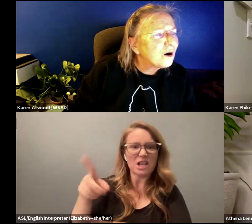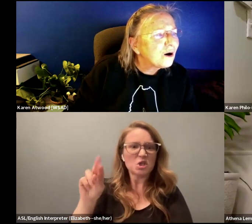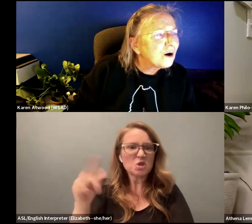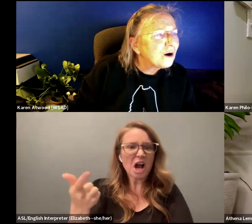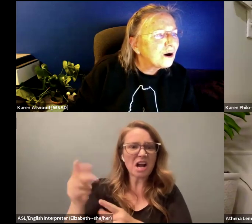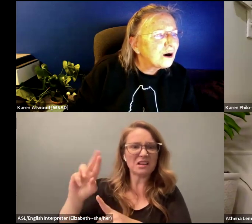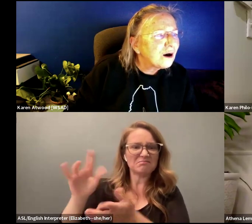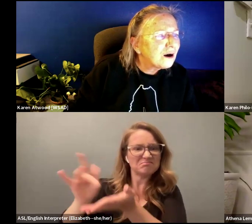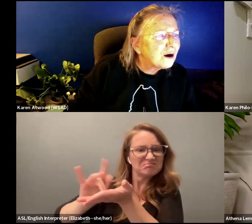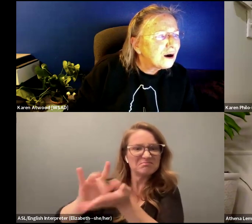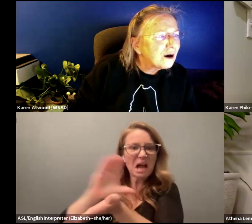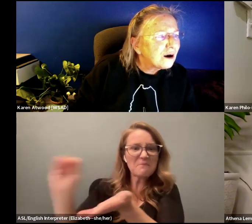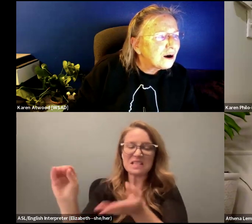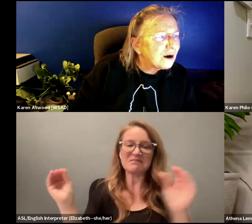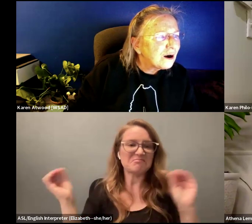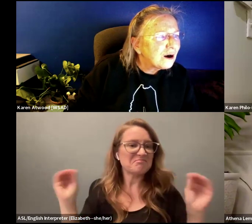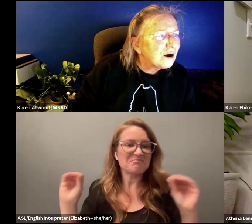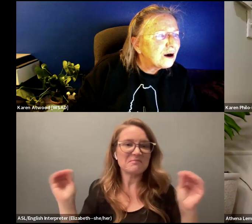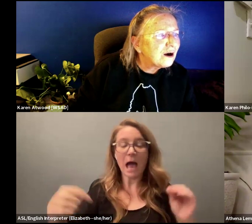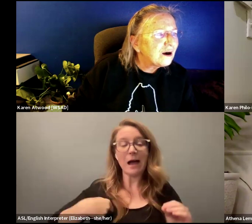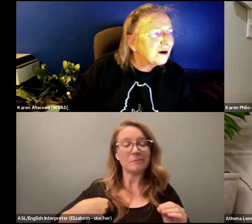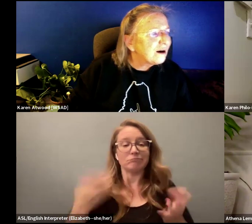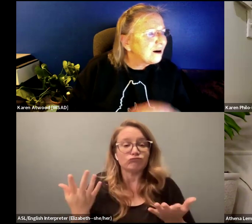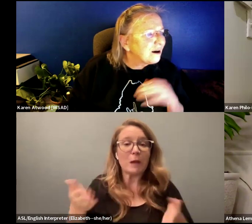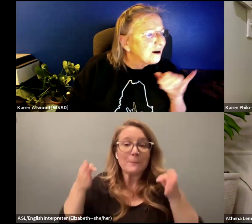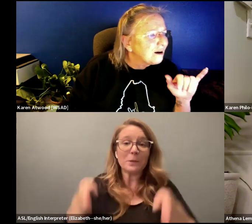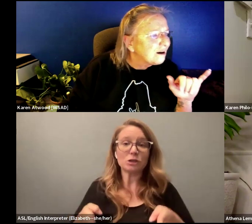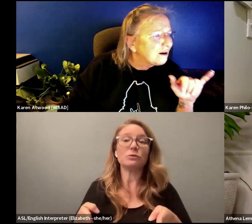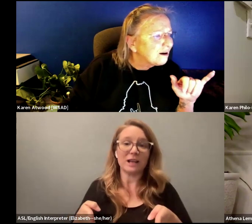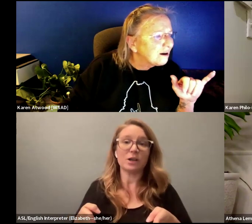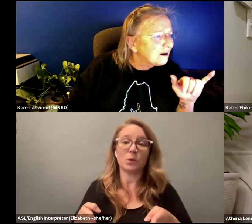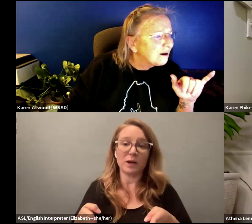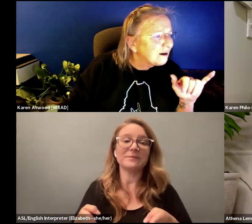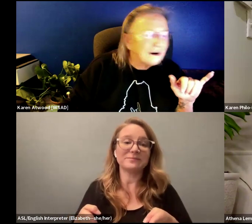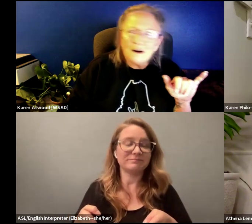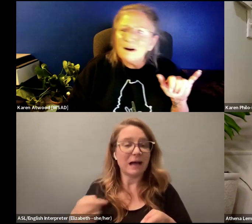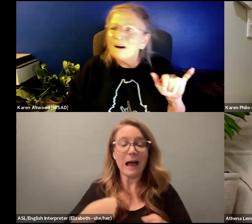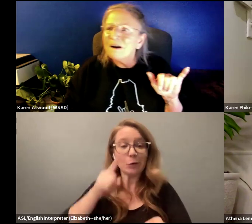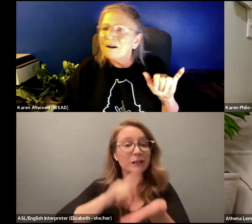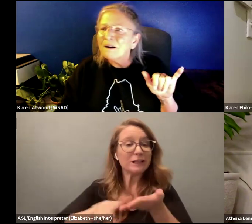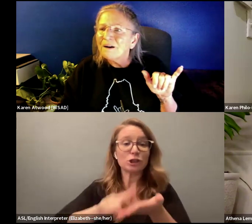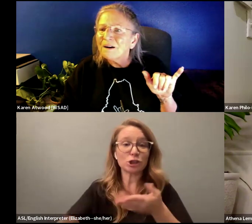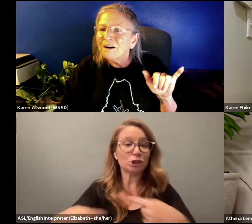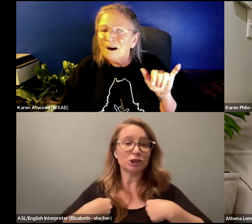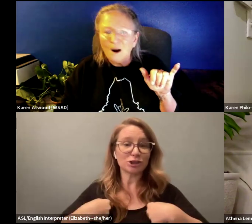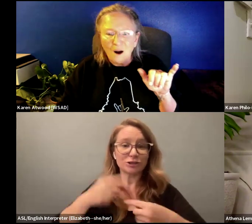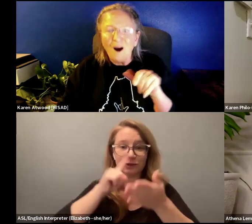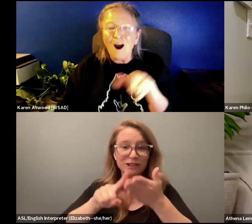companies or whatever. I'm just a person that does Right, research good point.